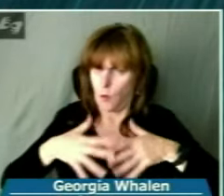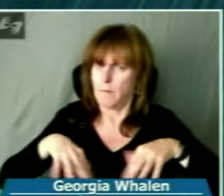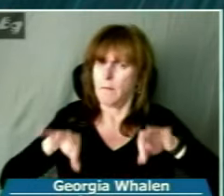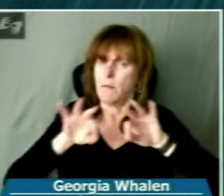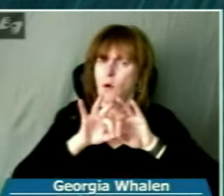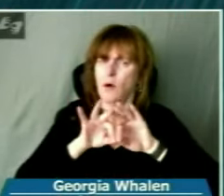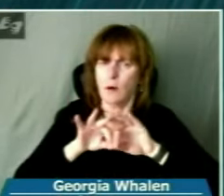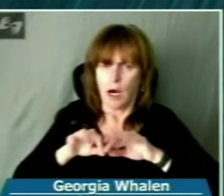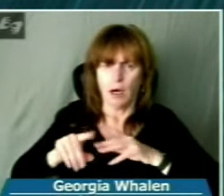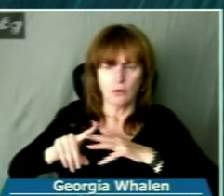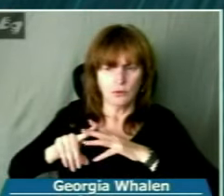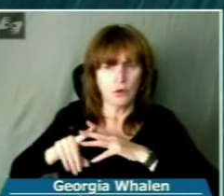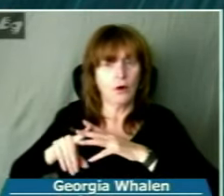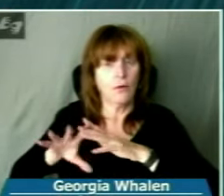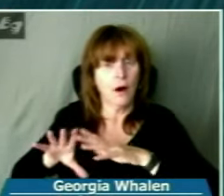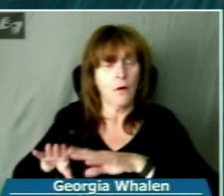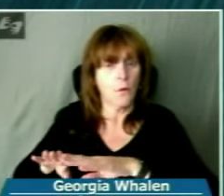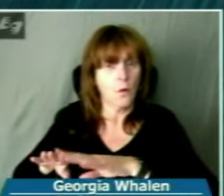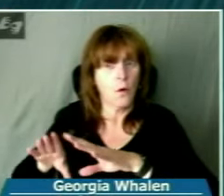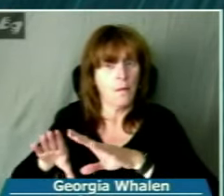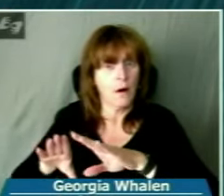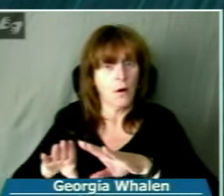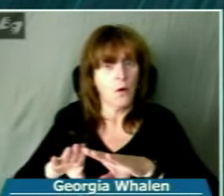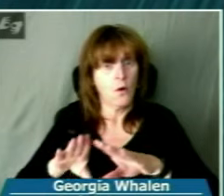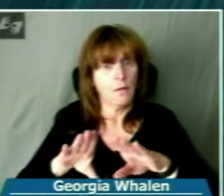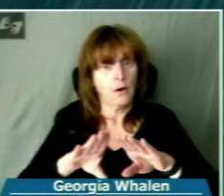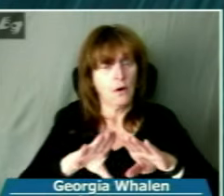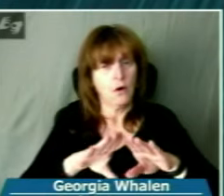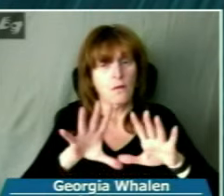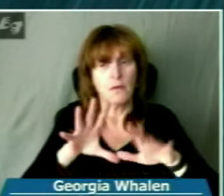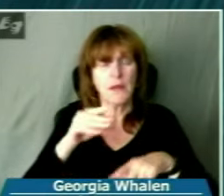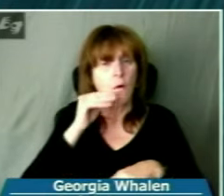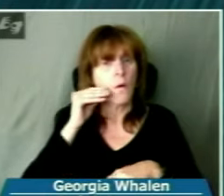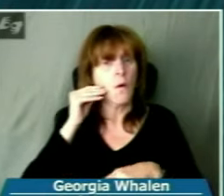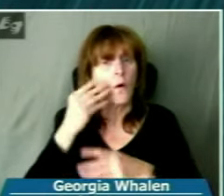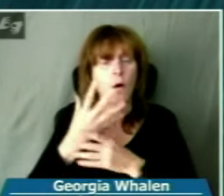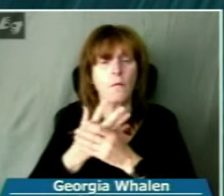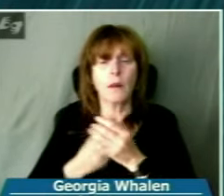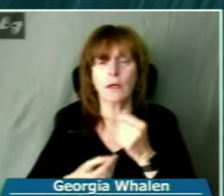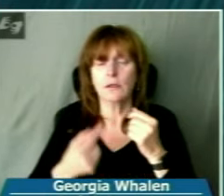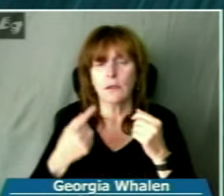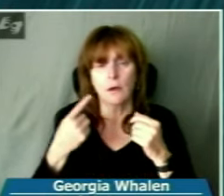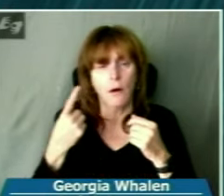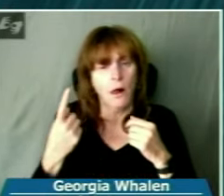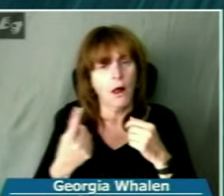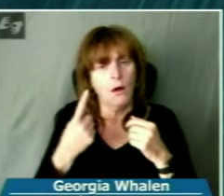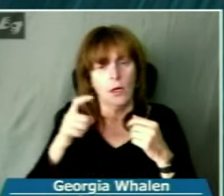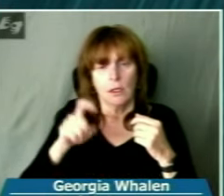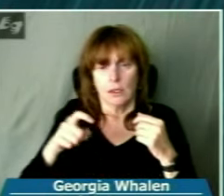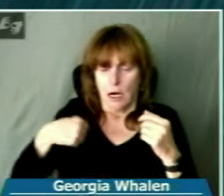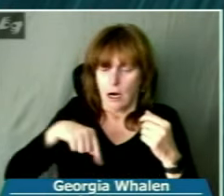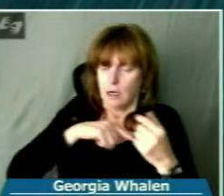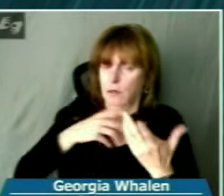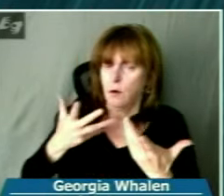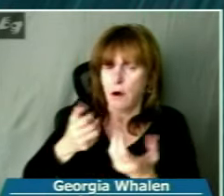to reopen some of these things, this sector is one of those where we know that we're going to have to look at dedicating a lot of additional resources to as we